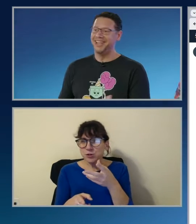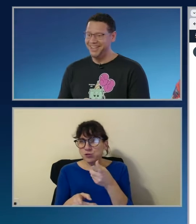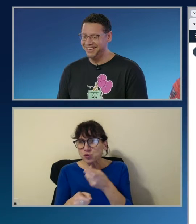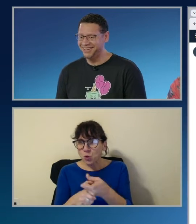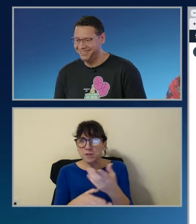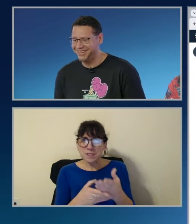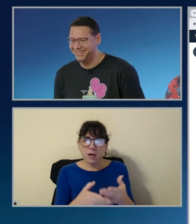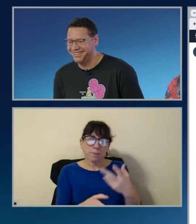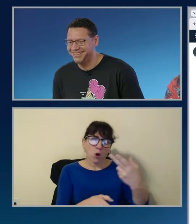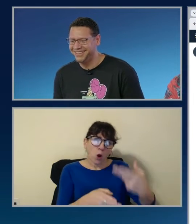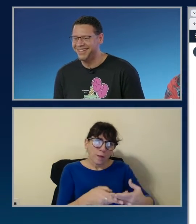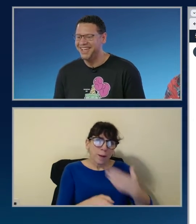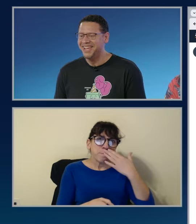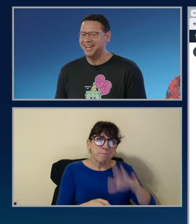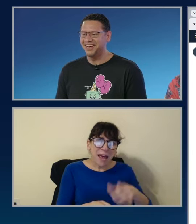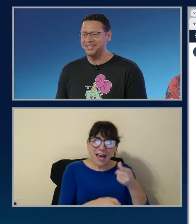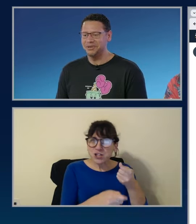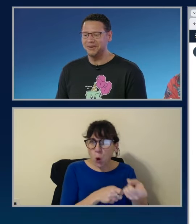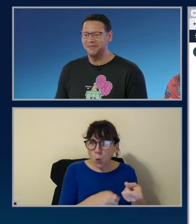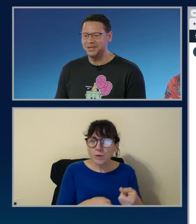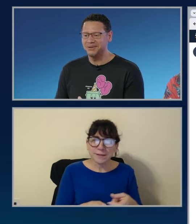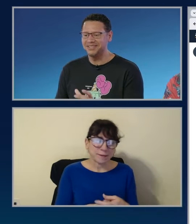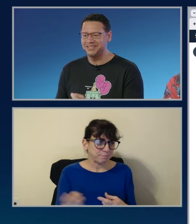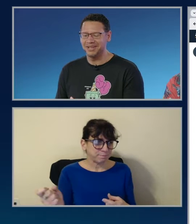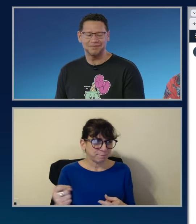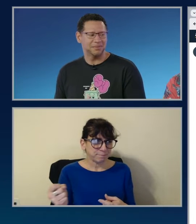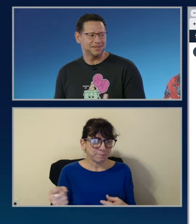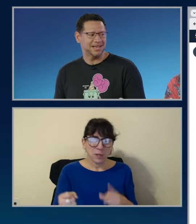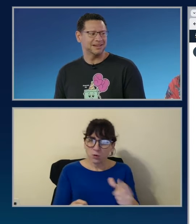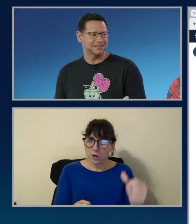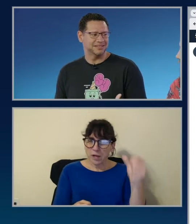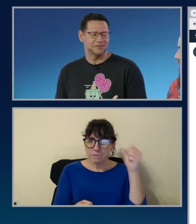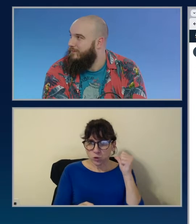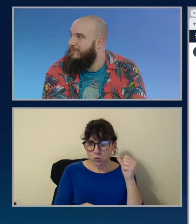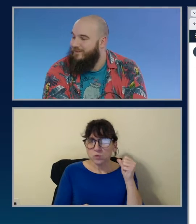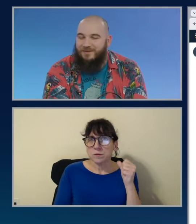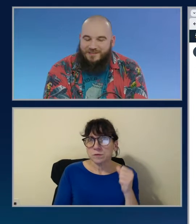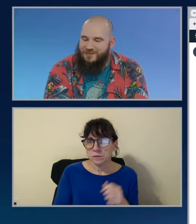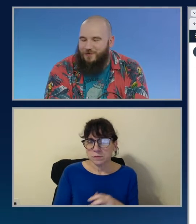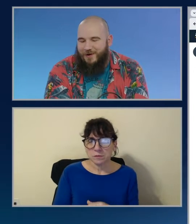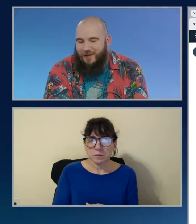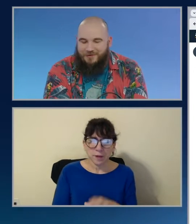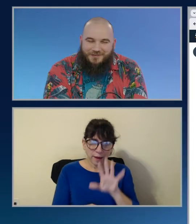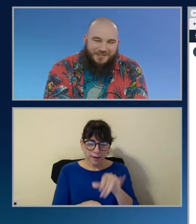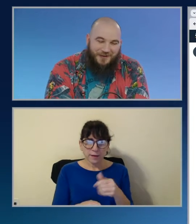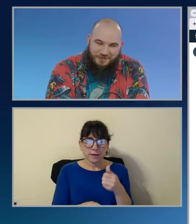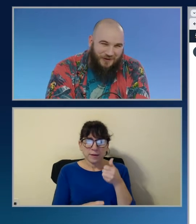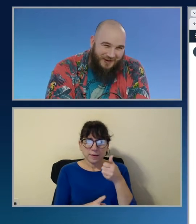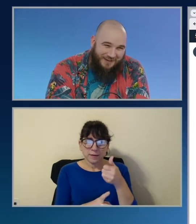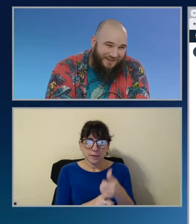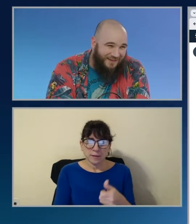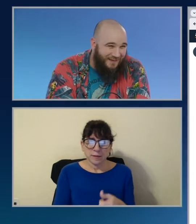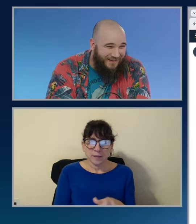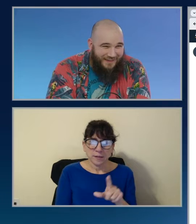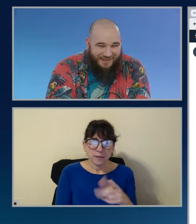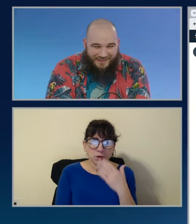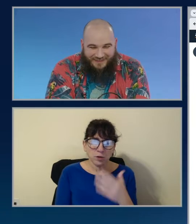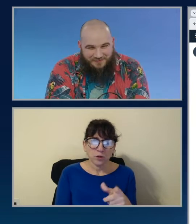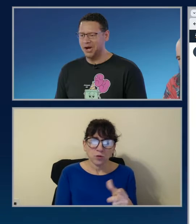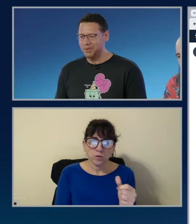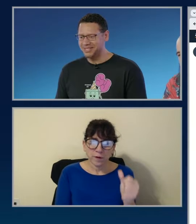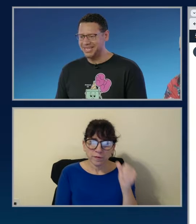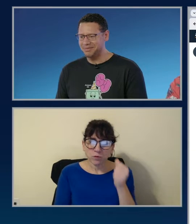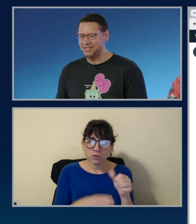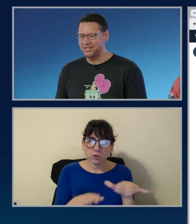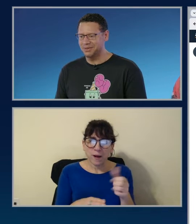Yes. Yes. Yes. You refuse to do, and I mean that in itself was a bad It's a joke. I love it. Yeah, I'm you sorry. refuse to do anything else.